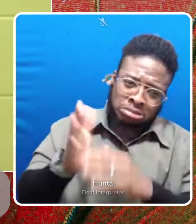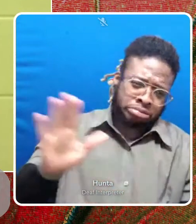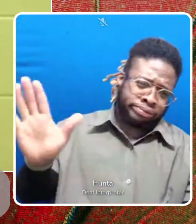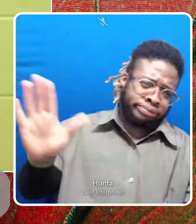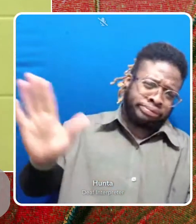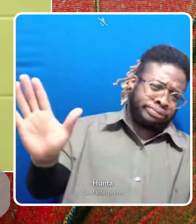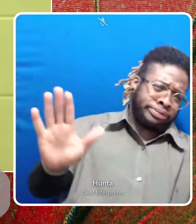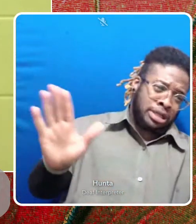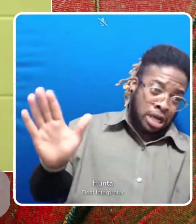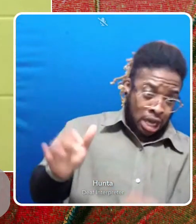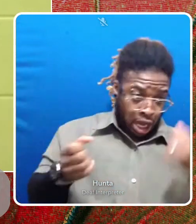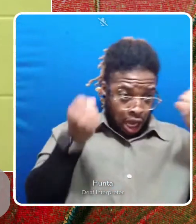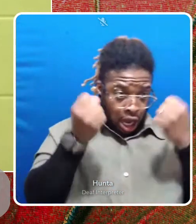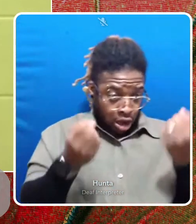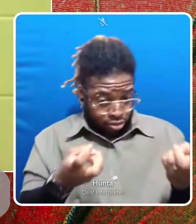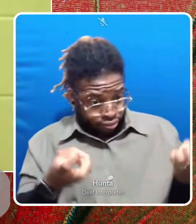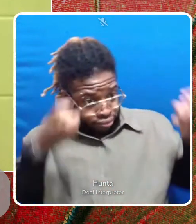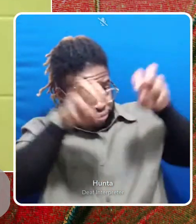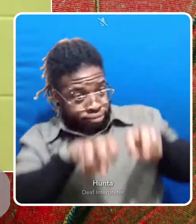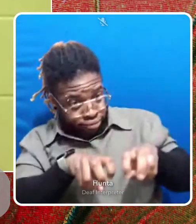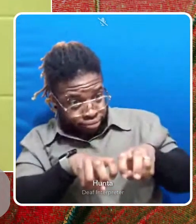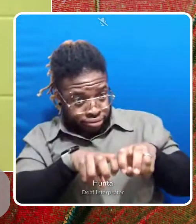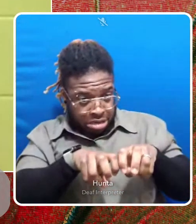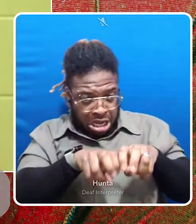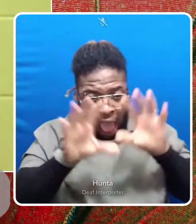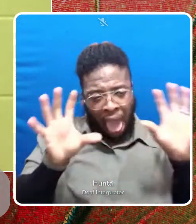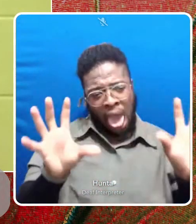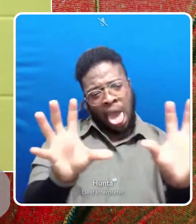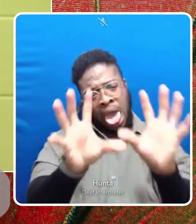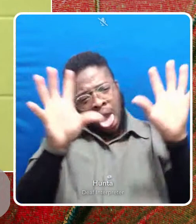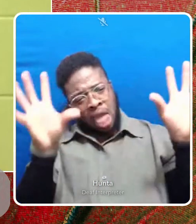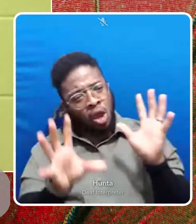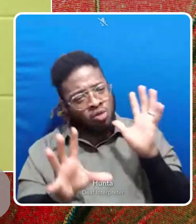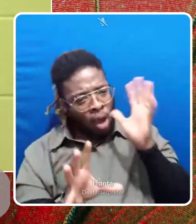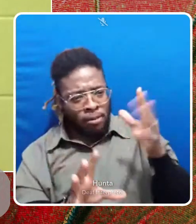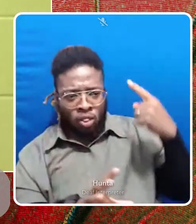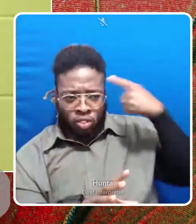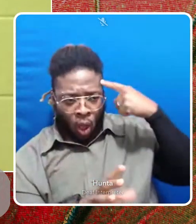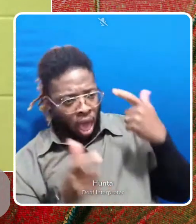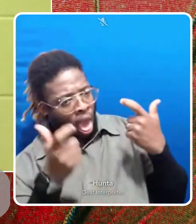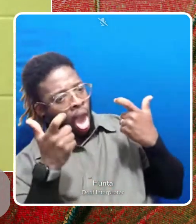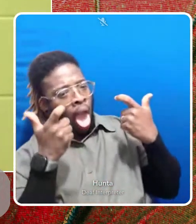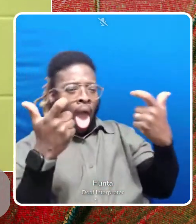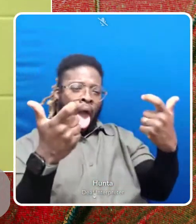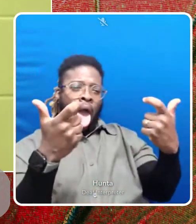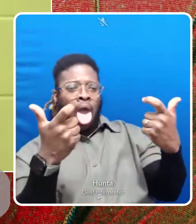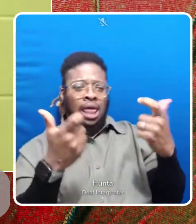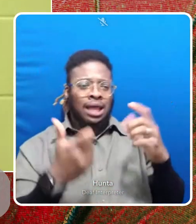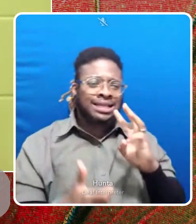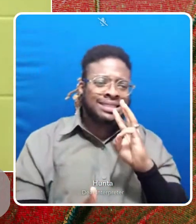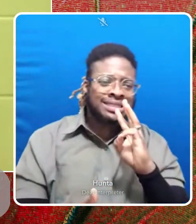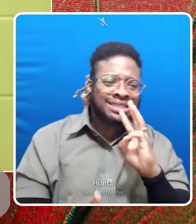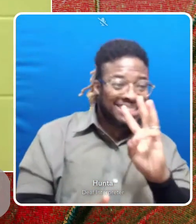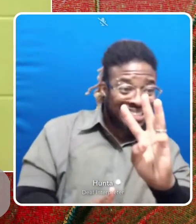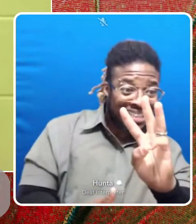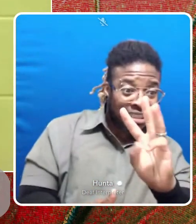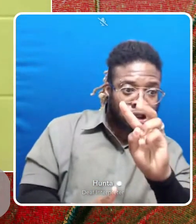queen. She really did think she was all that. 62 going on 80, but still wearing diamond earrings and Chanel